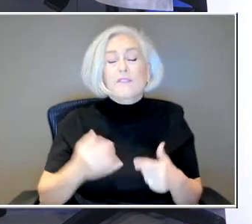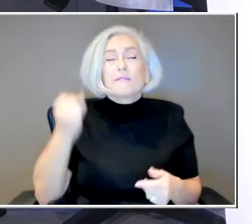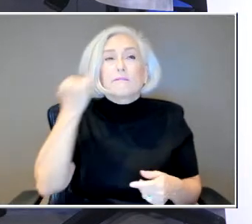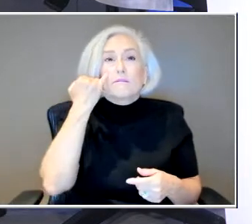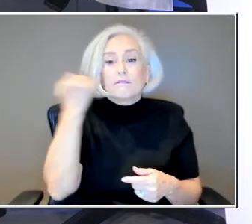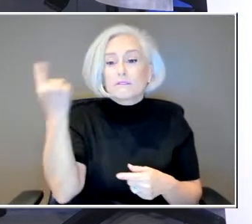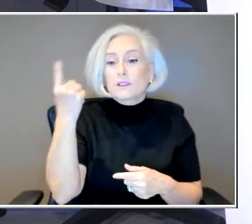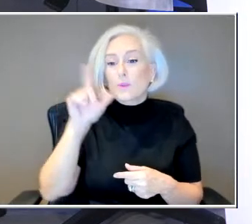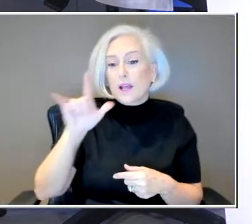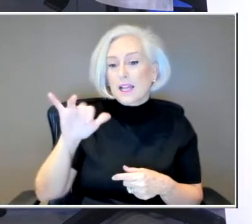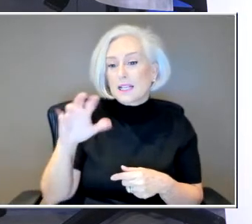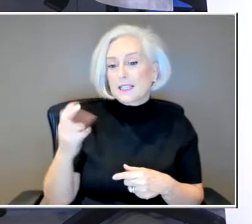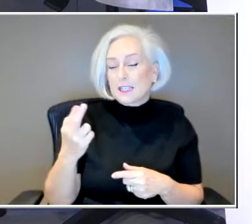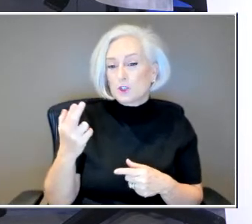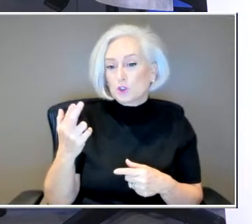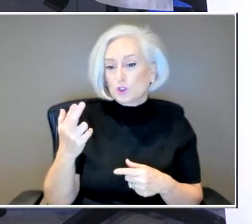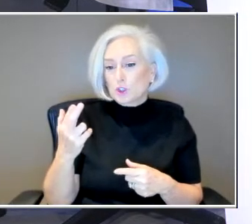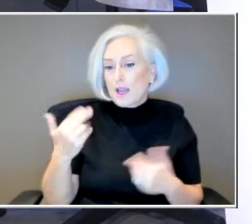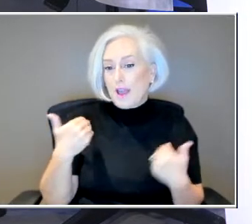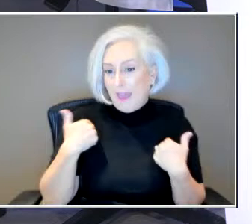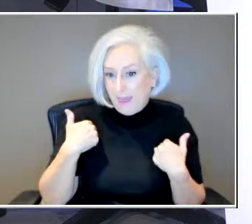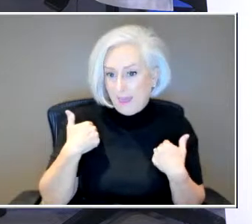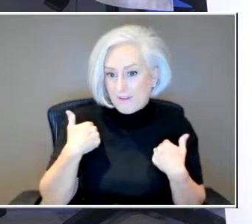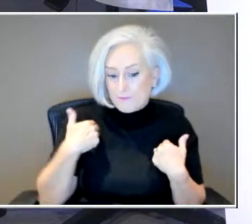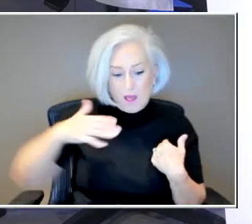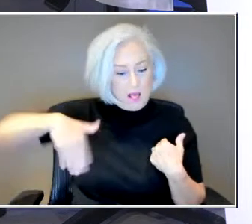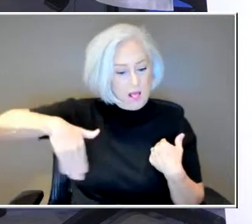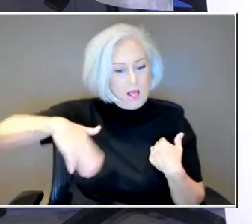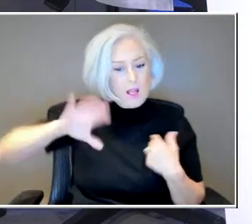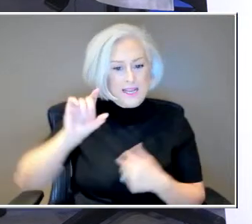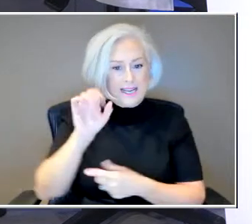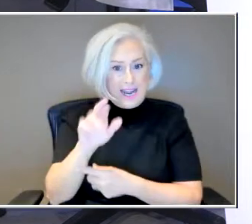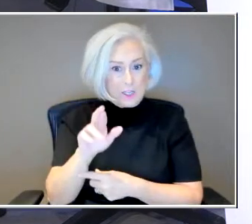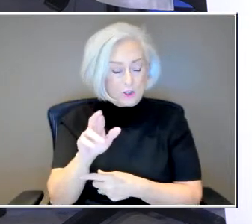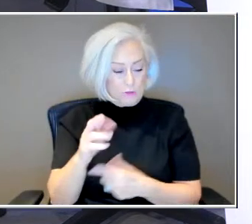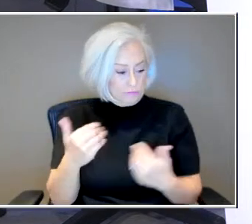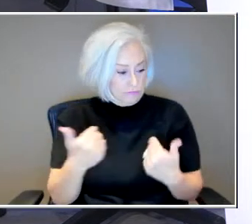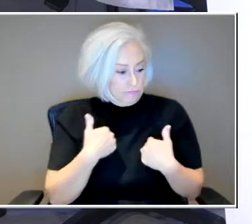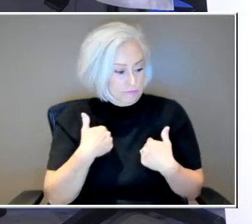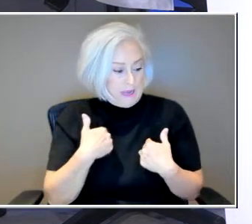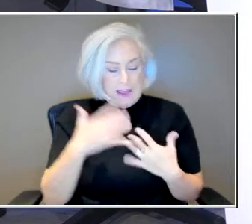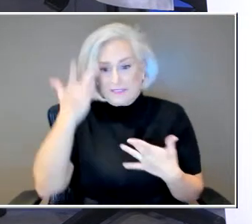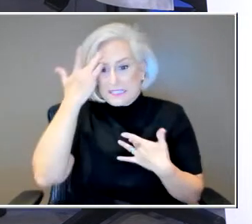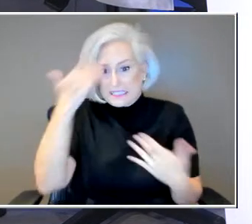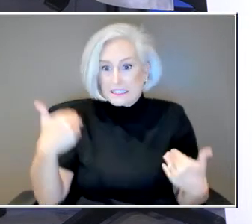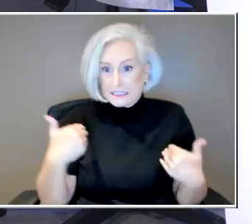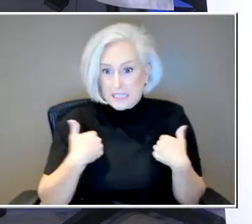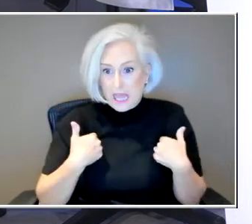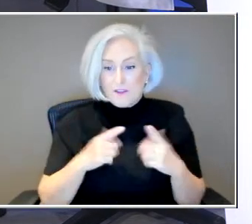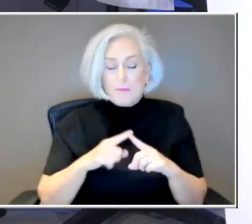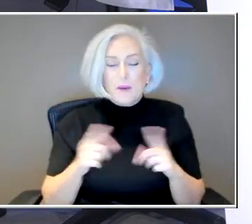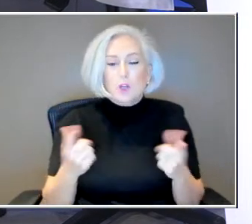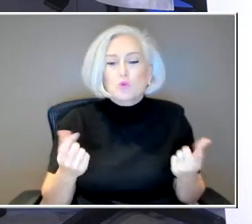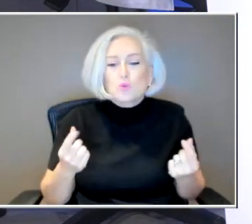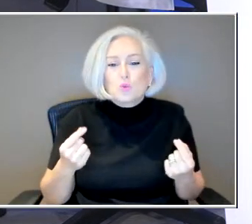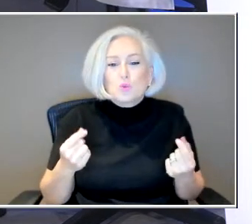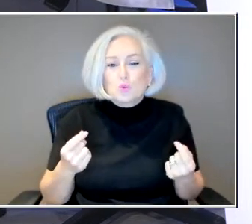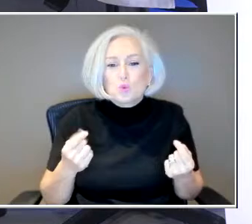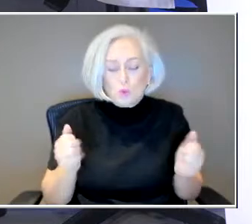they don't have cancer yet. So let's say they just learn that they have it. What do they do with this